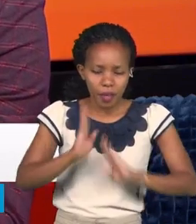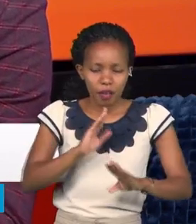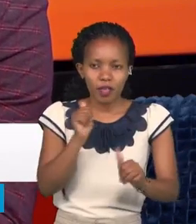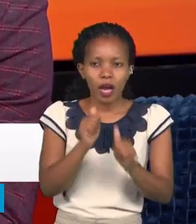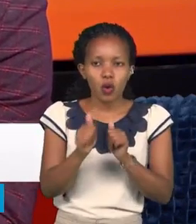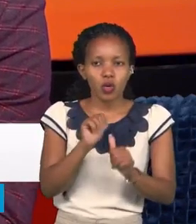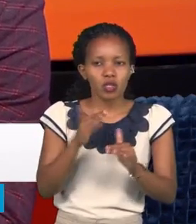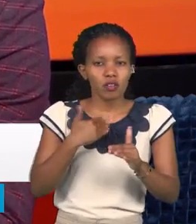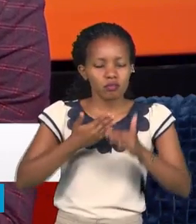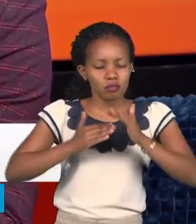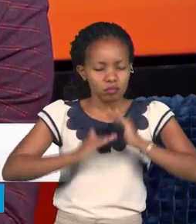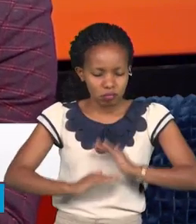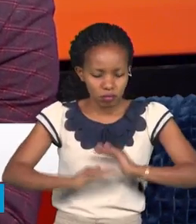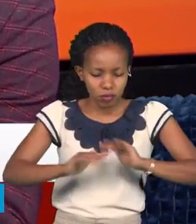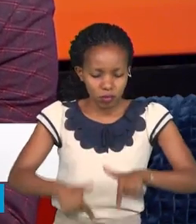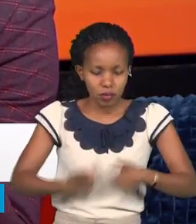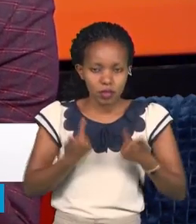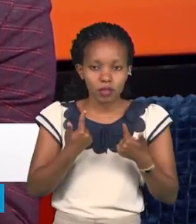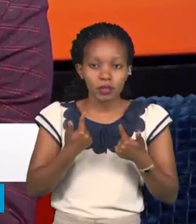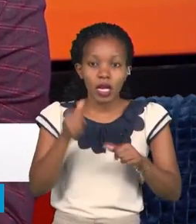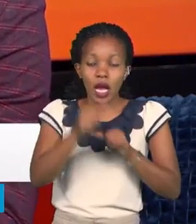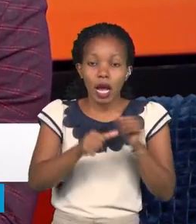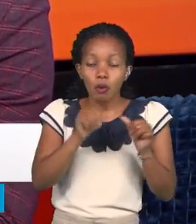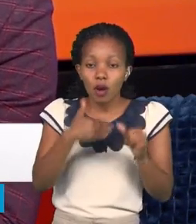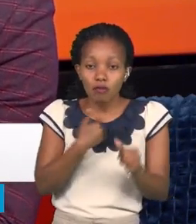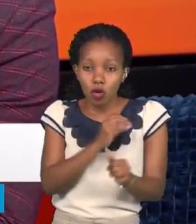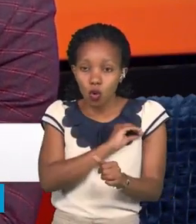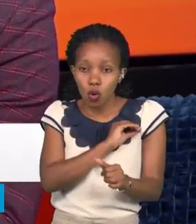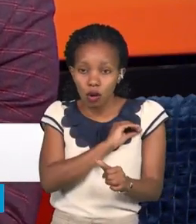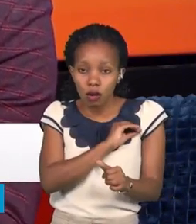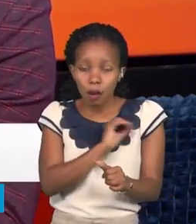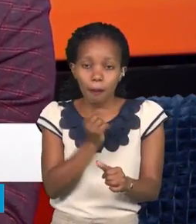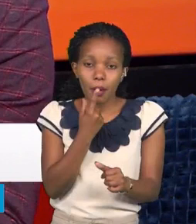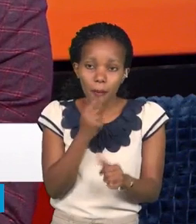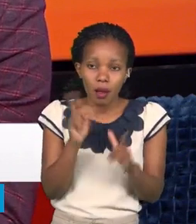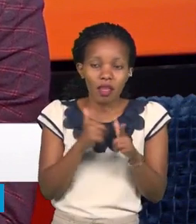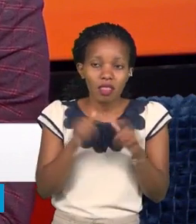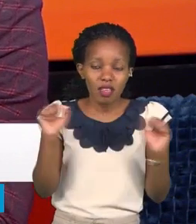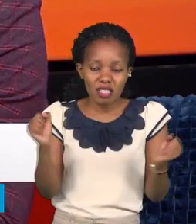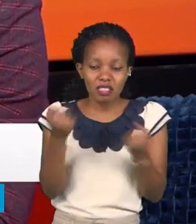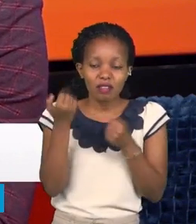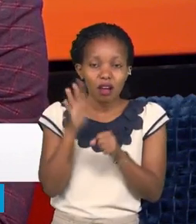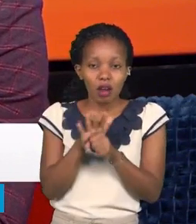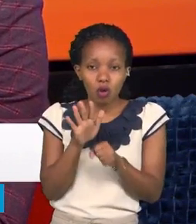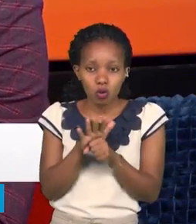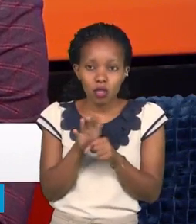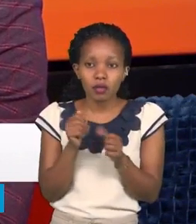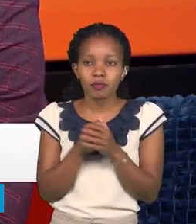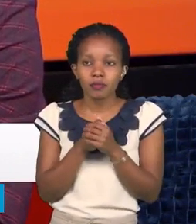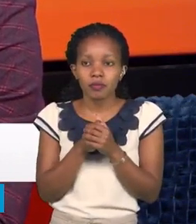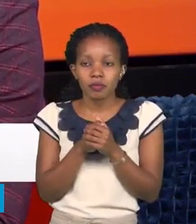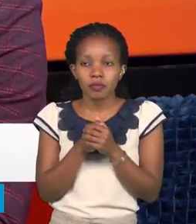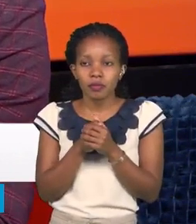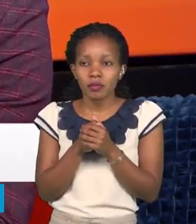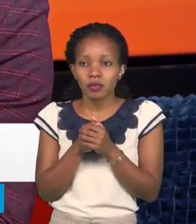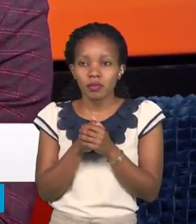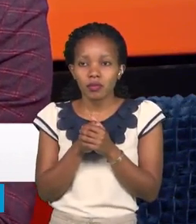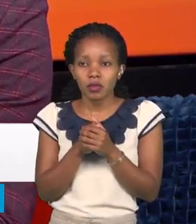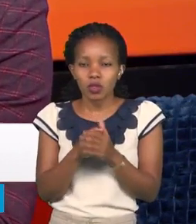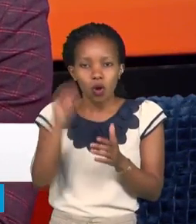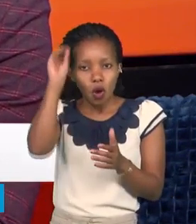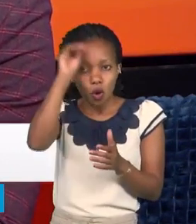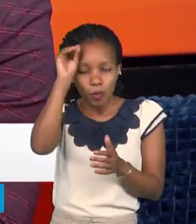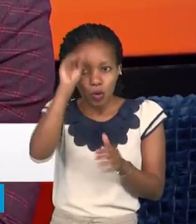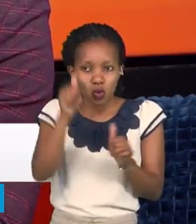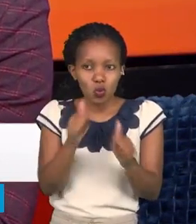mm-hmm. satisfy ourselves mm-hmm. in terms of mm-hmm. now having our own so that at least we even save so much money mm-hmm. To go outside? Yeah. What's your opinion on